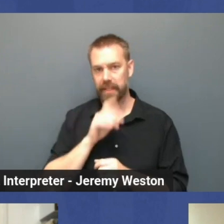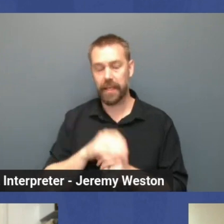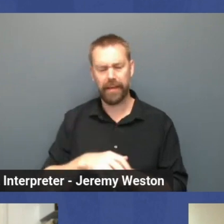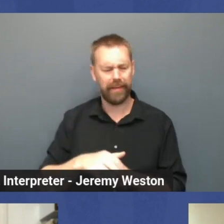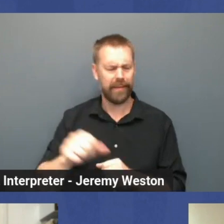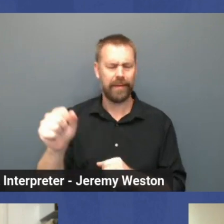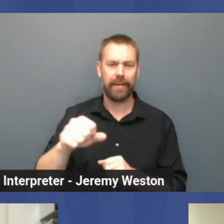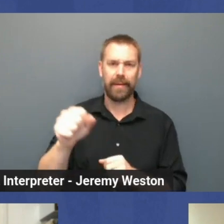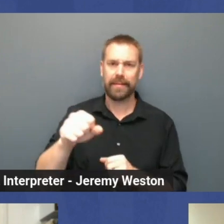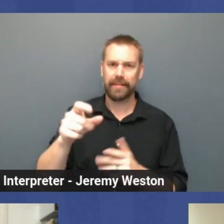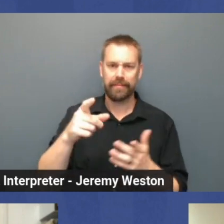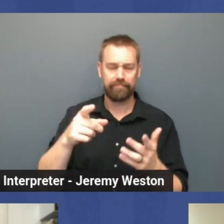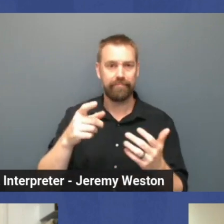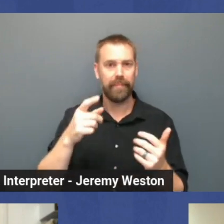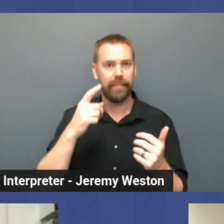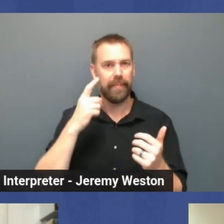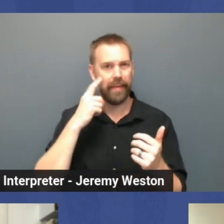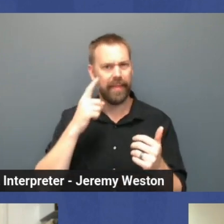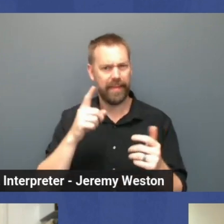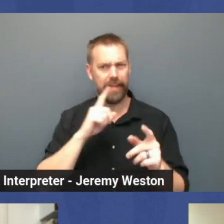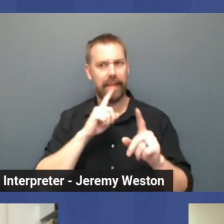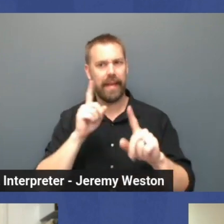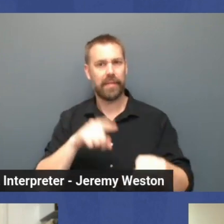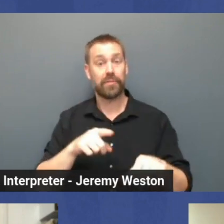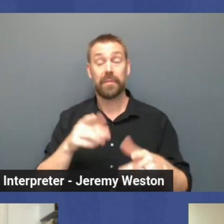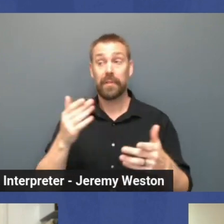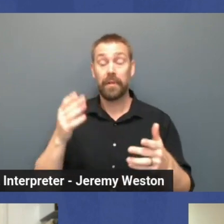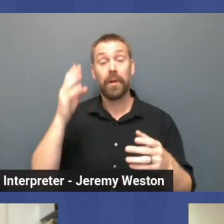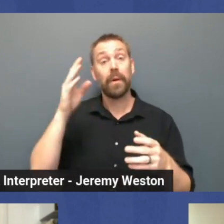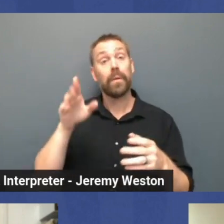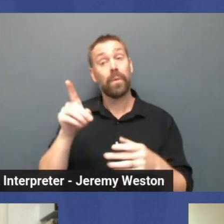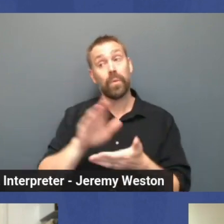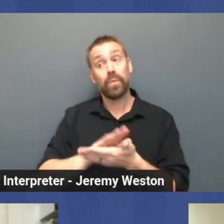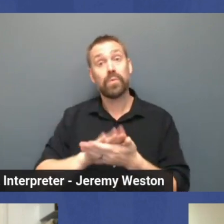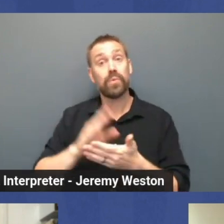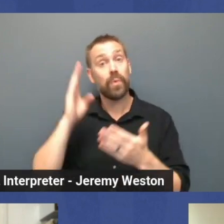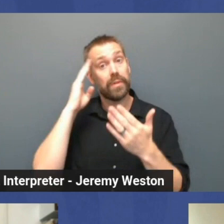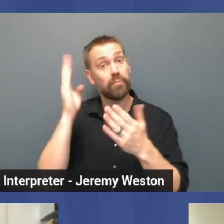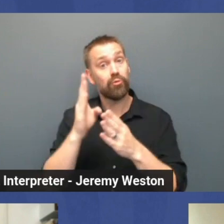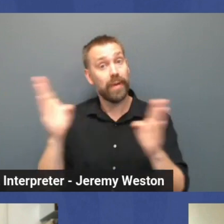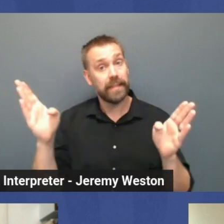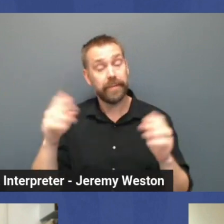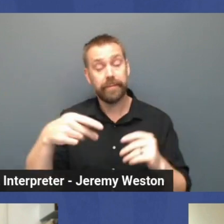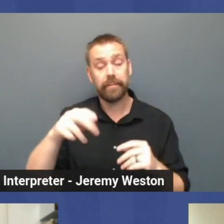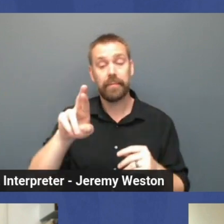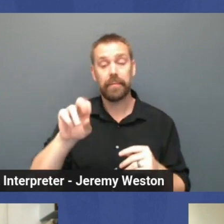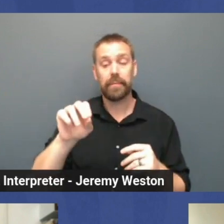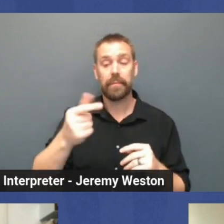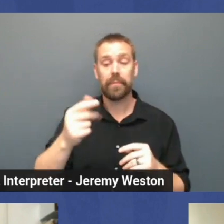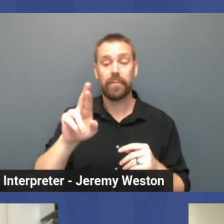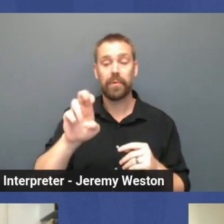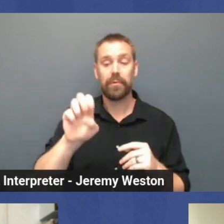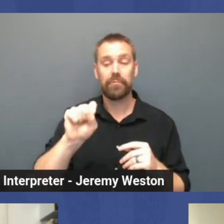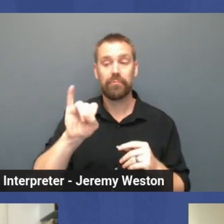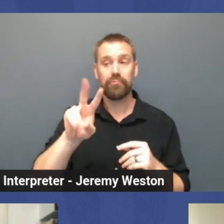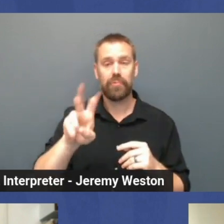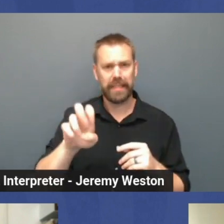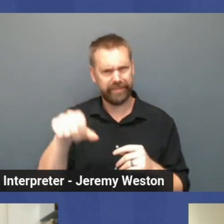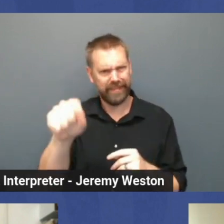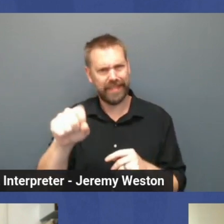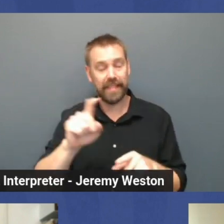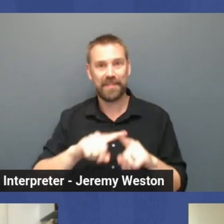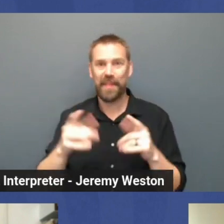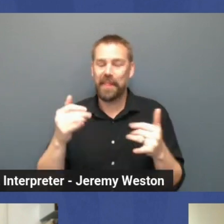you talk about, it being a progressive school, but there are still those juxtapositions of what